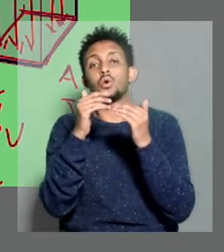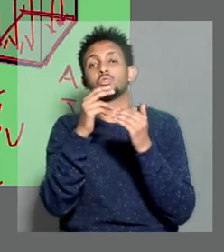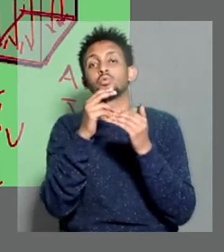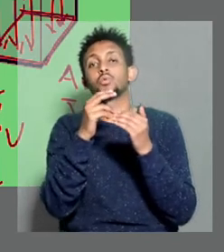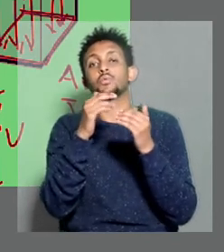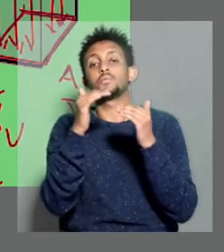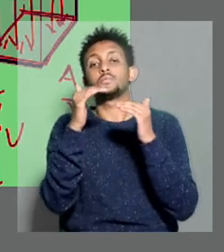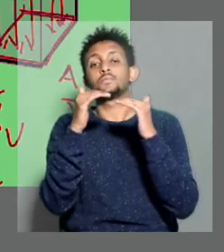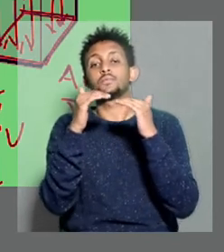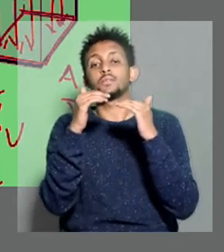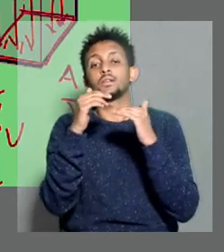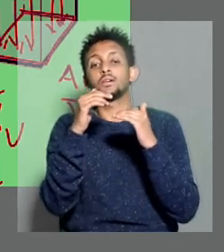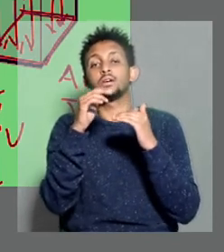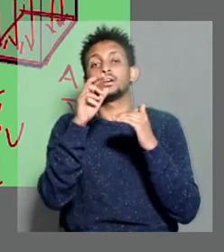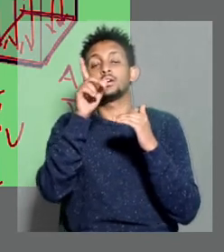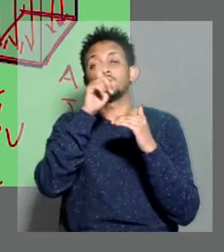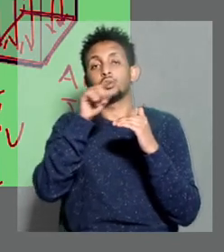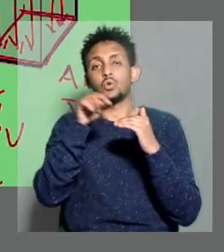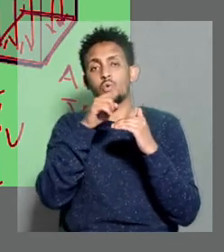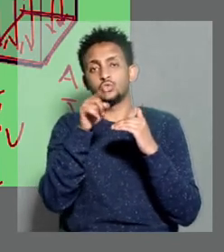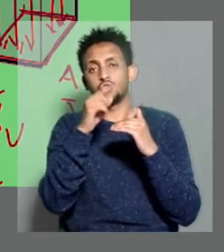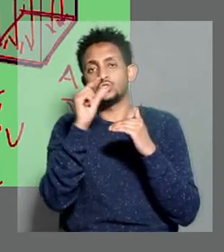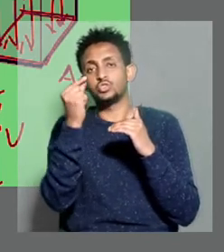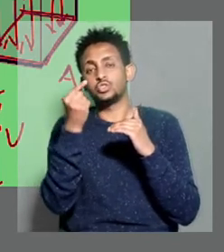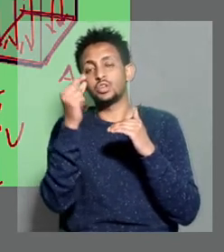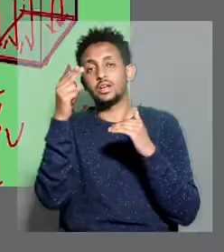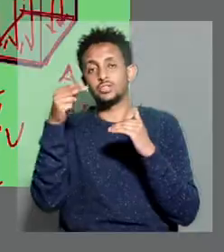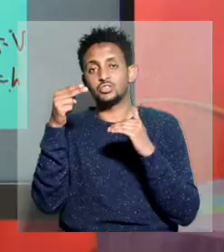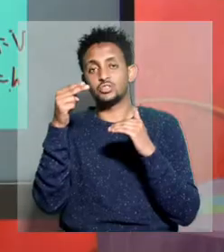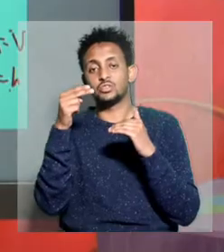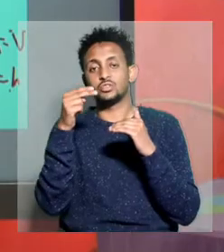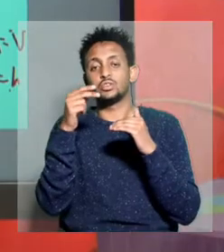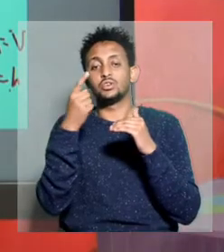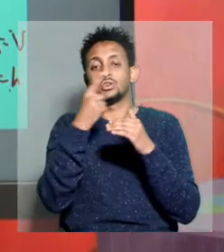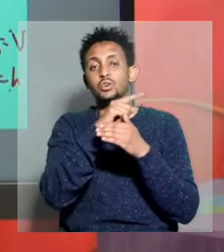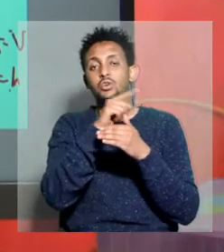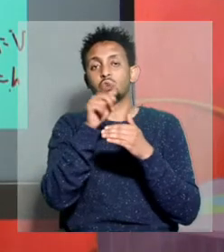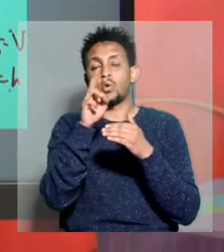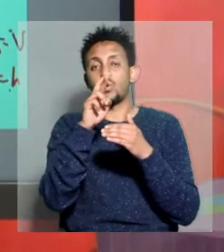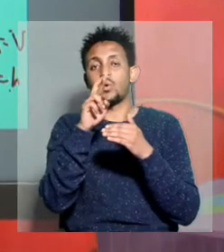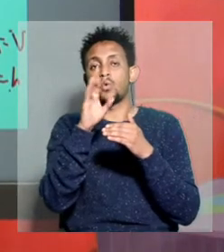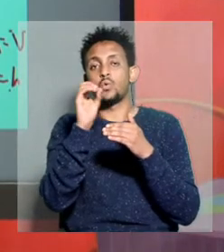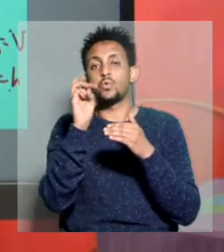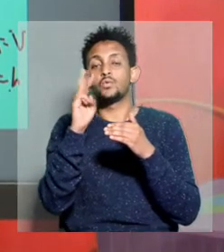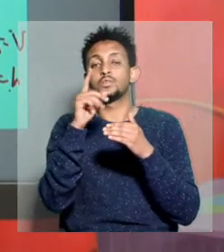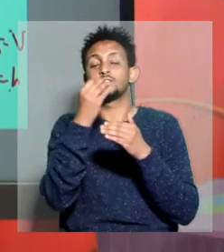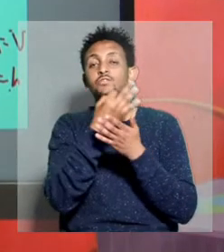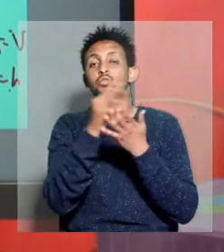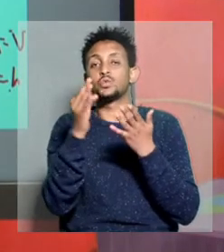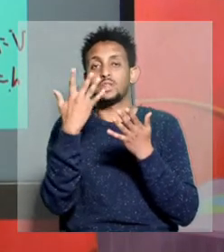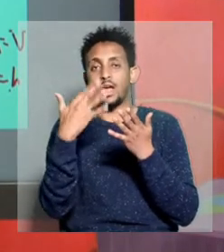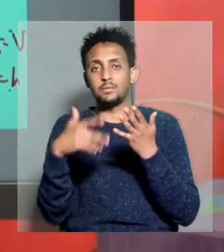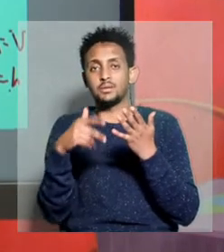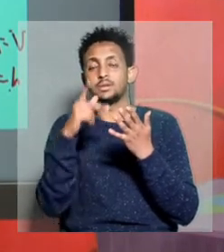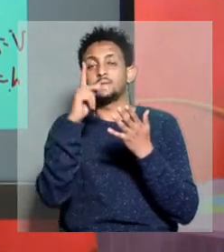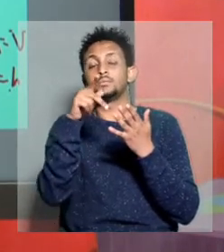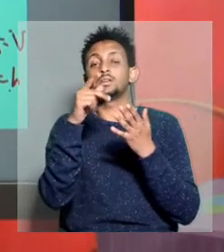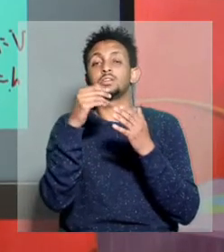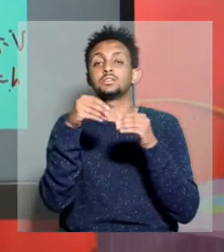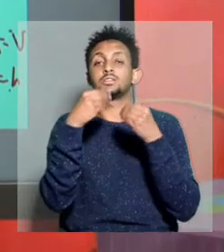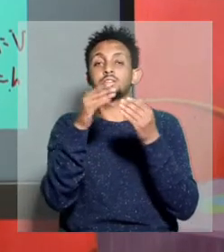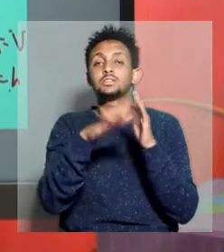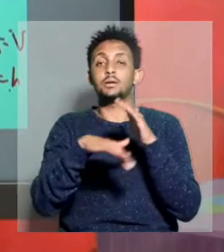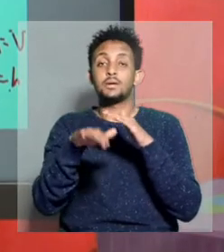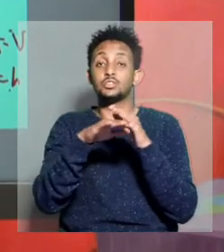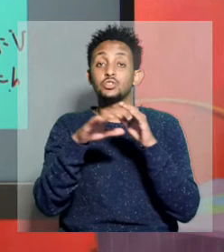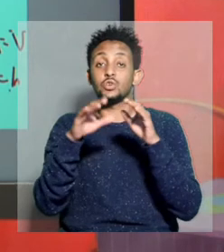rho GH, meaning rho is tells us about the type of the fluid. The pressure of a liquid at the base